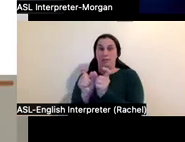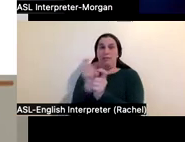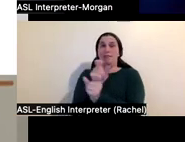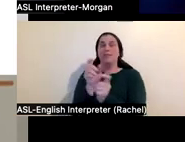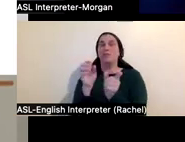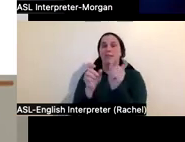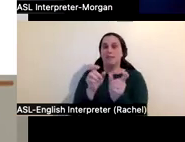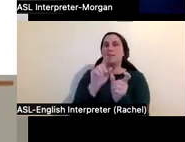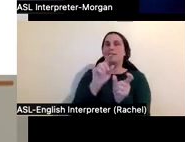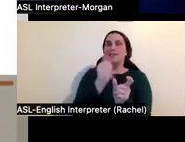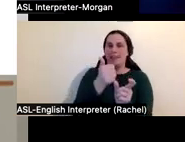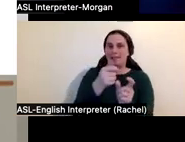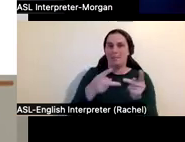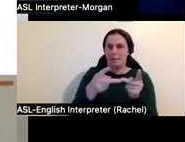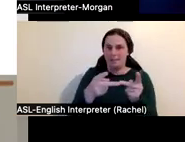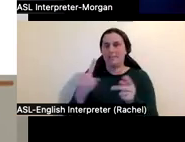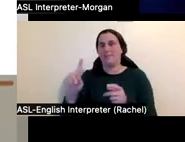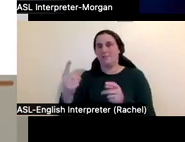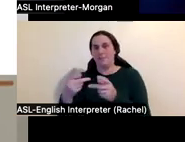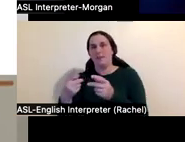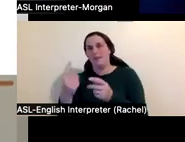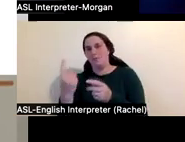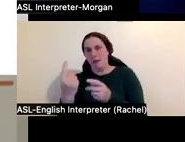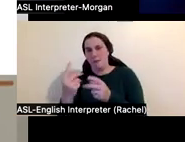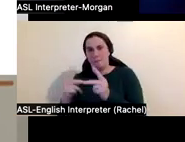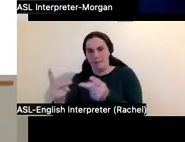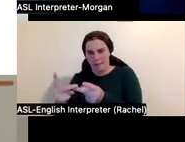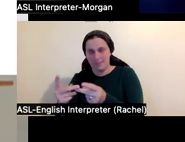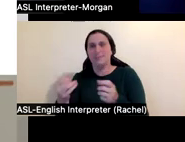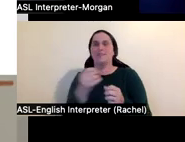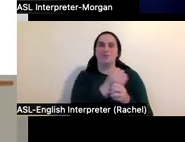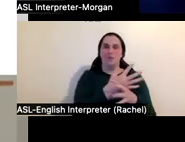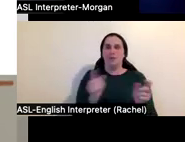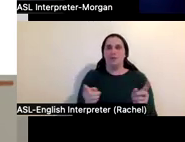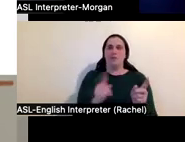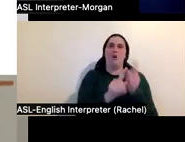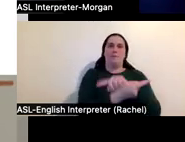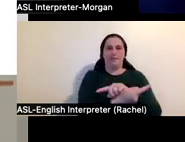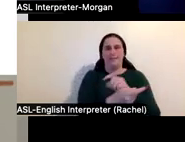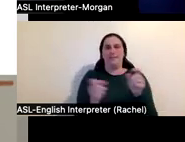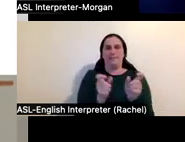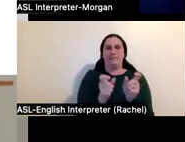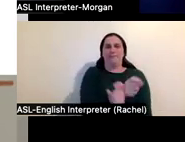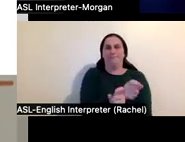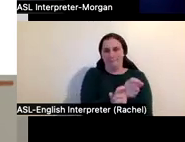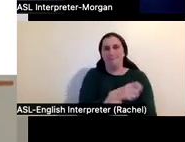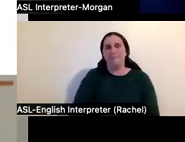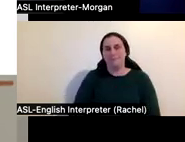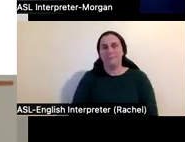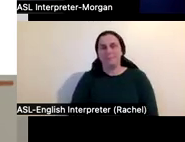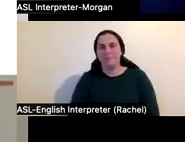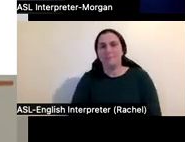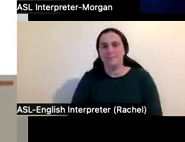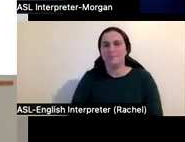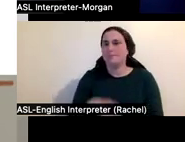That is. One place first before the I tenth remember place in and French, the it was number. Oh, then to do it, yeah, so then, yeah.